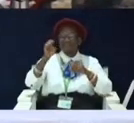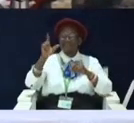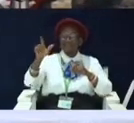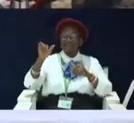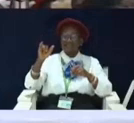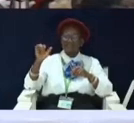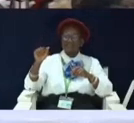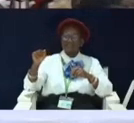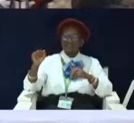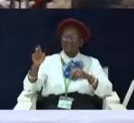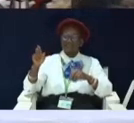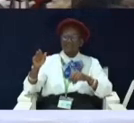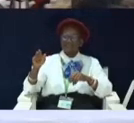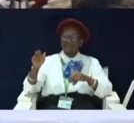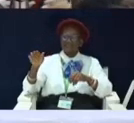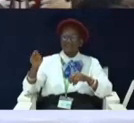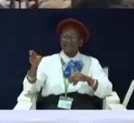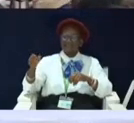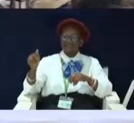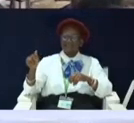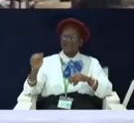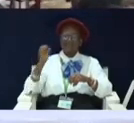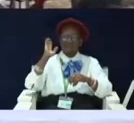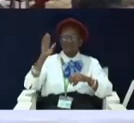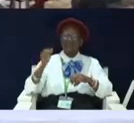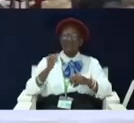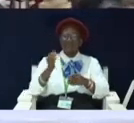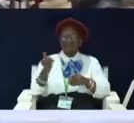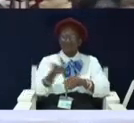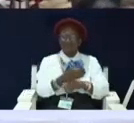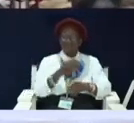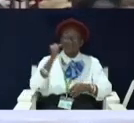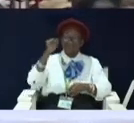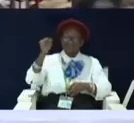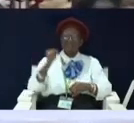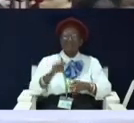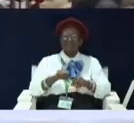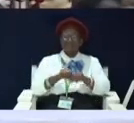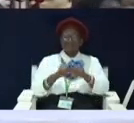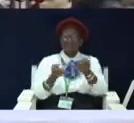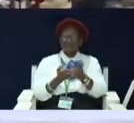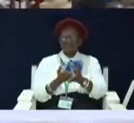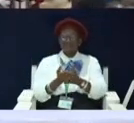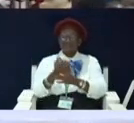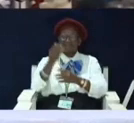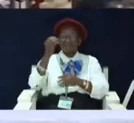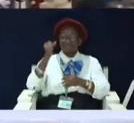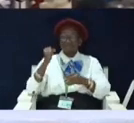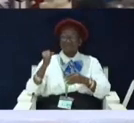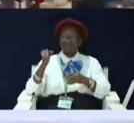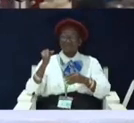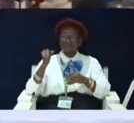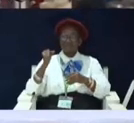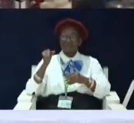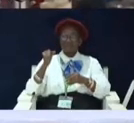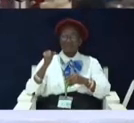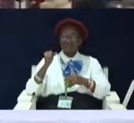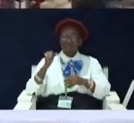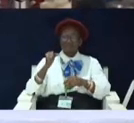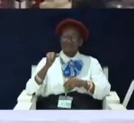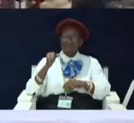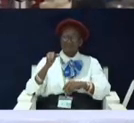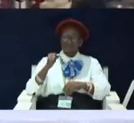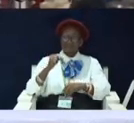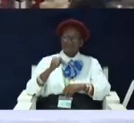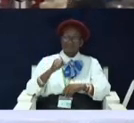his breakthrough, The cry he